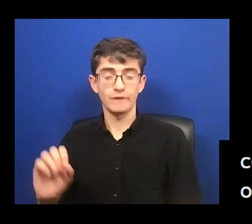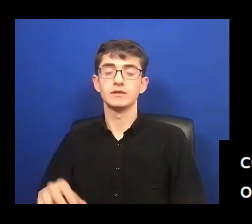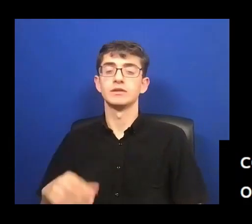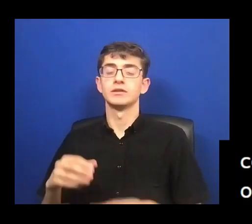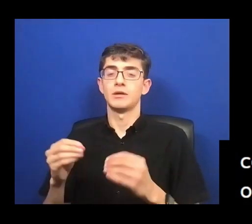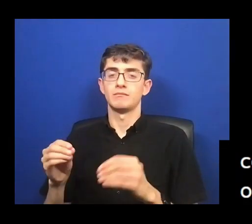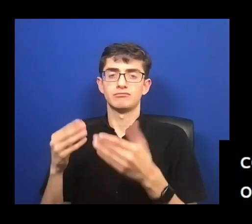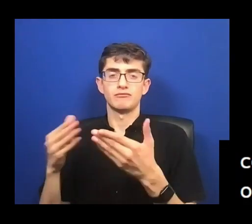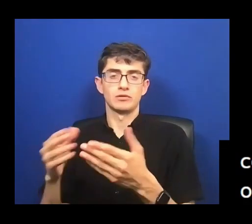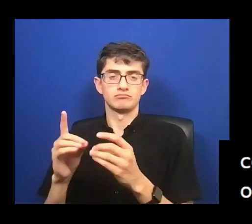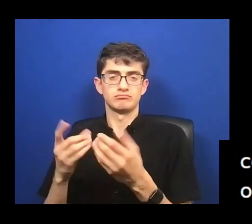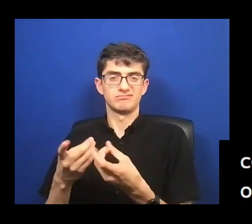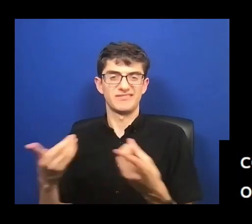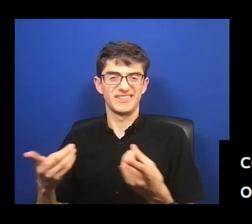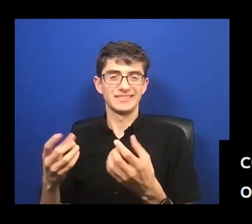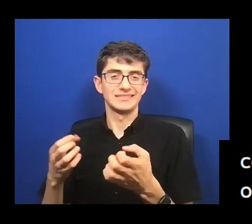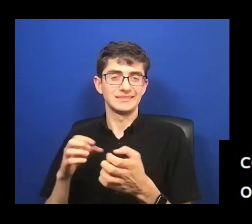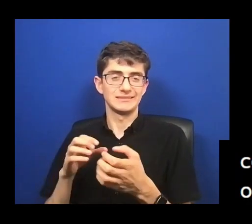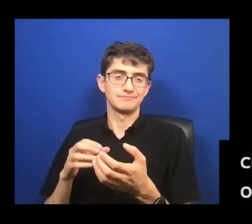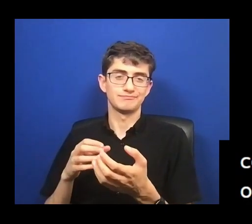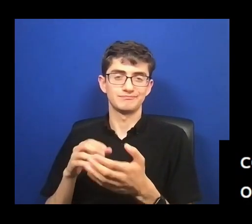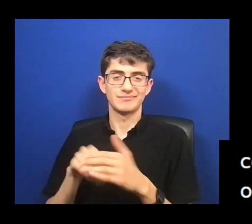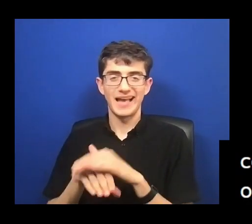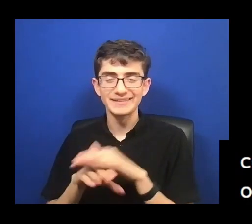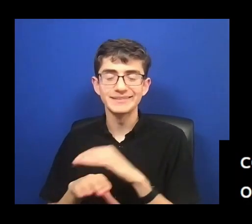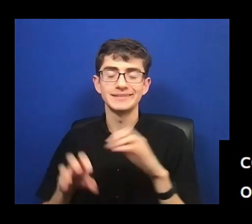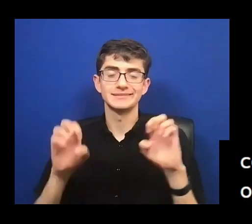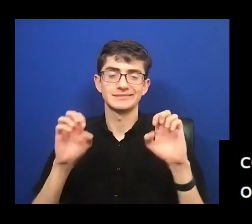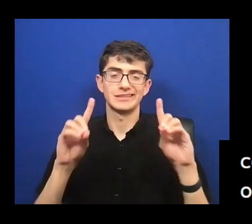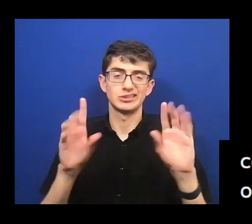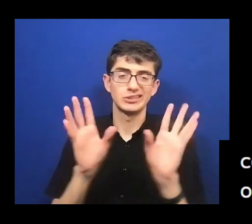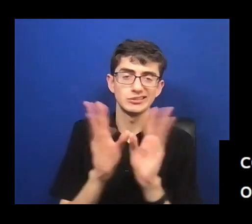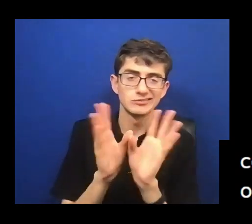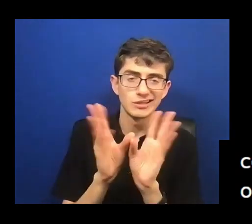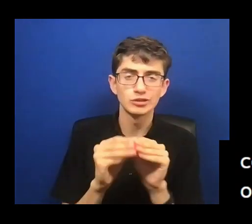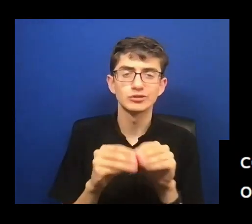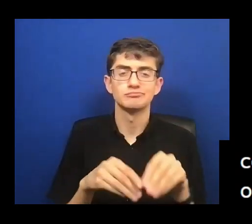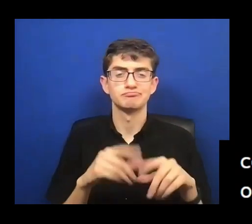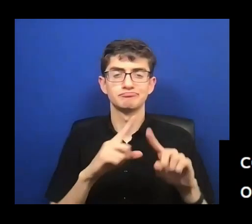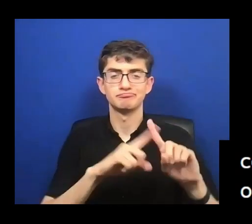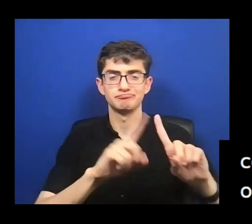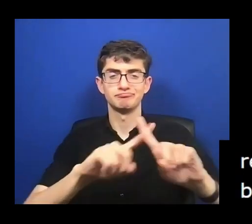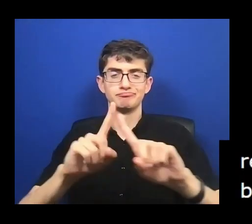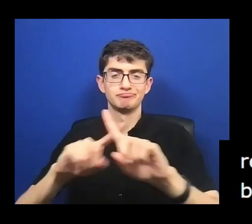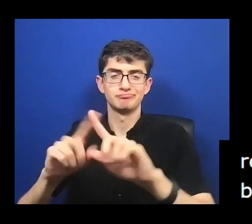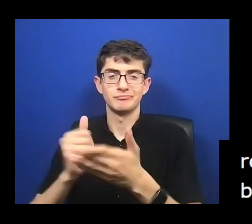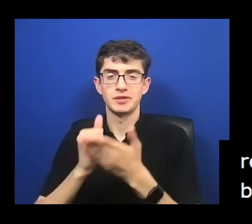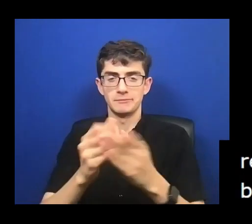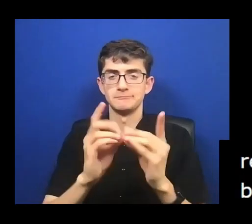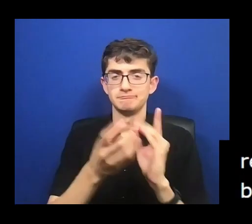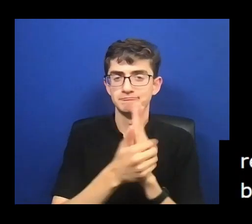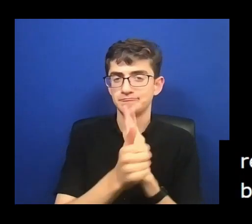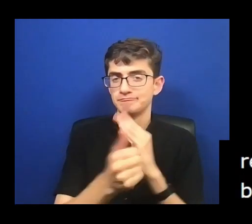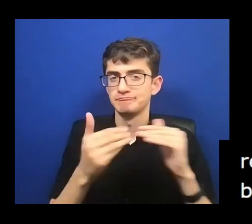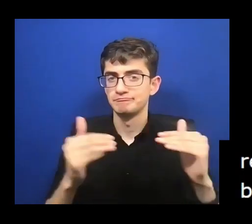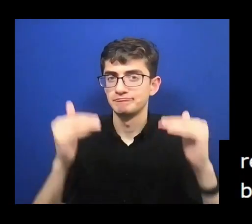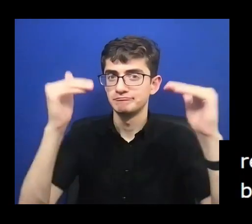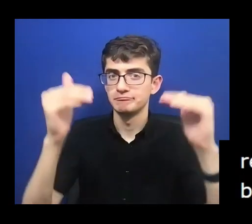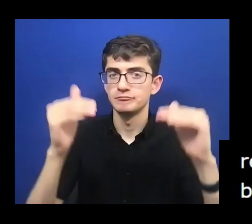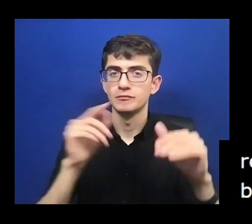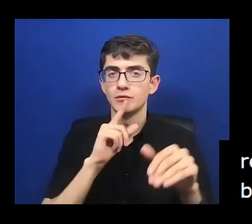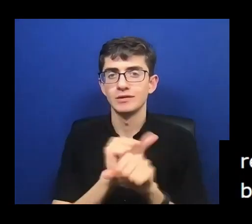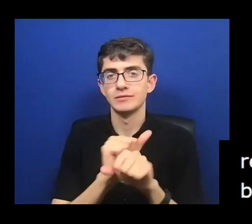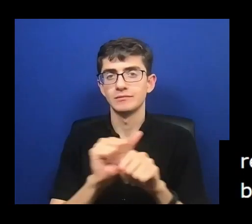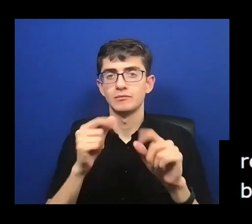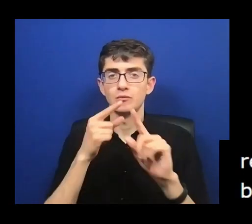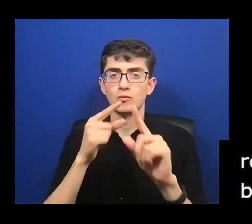literacy and education sessions within these communities. So I think that our kind of whole community approach to working